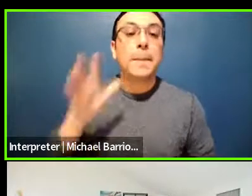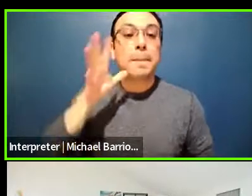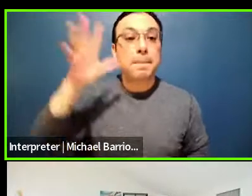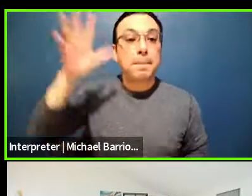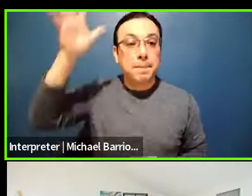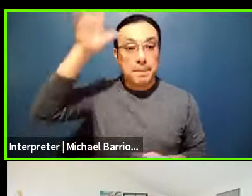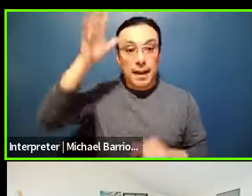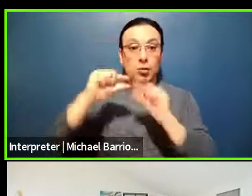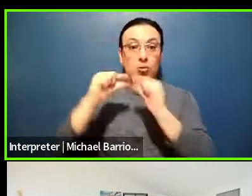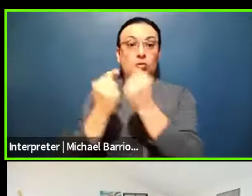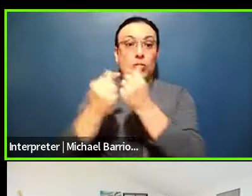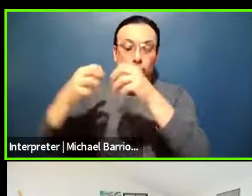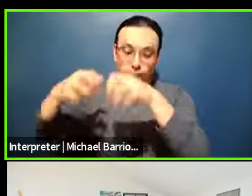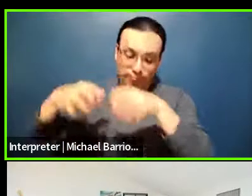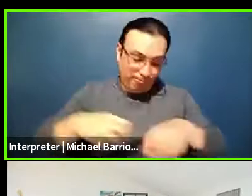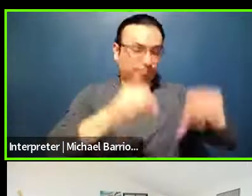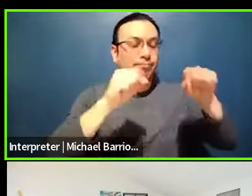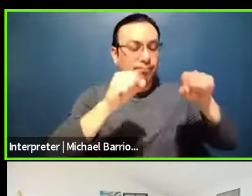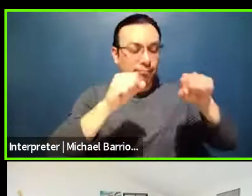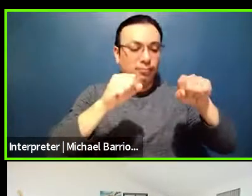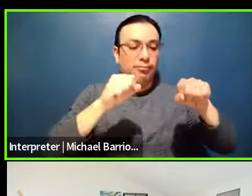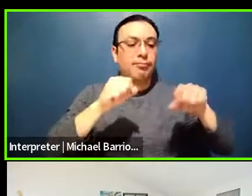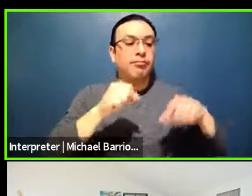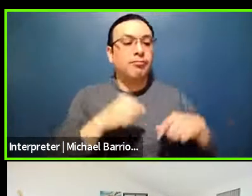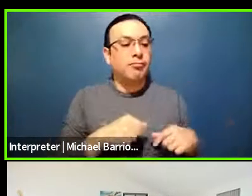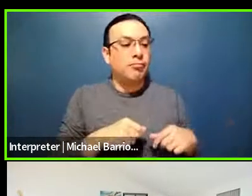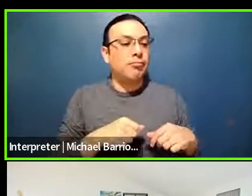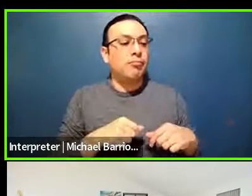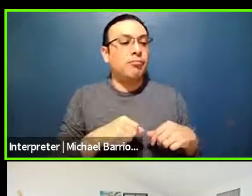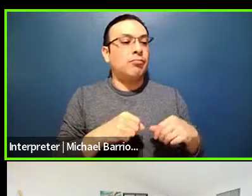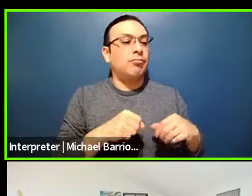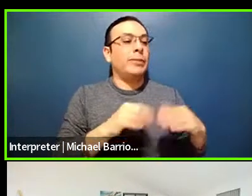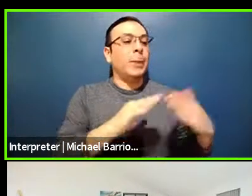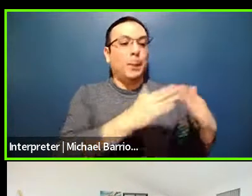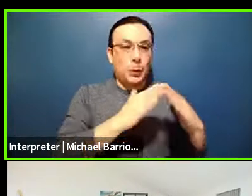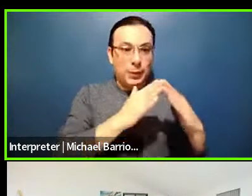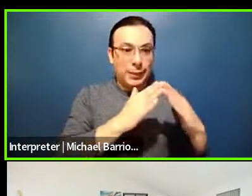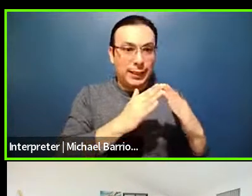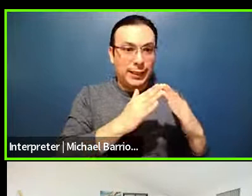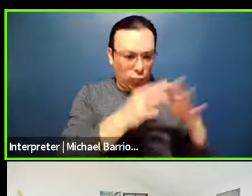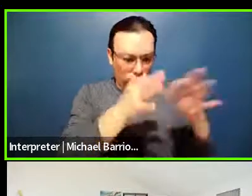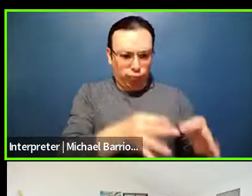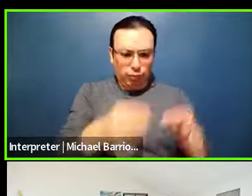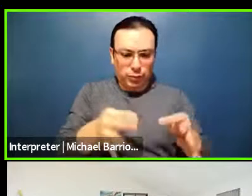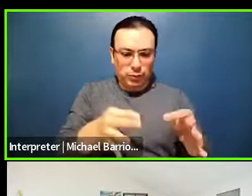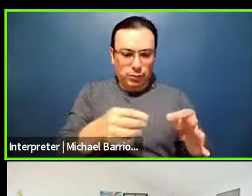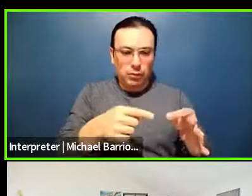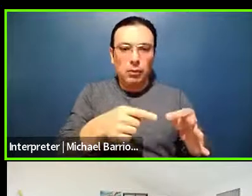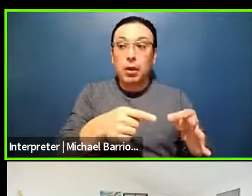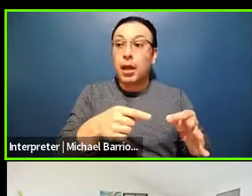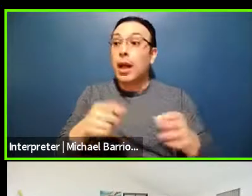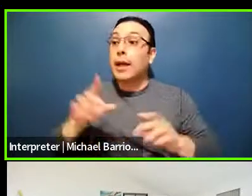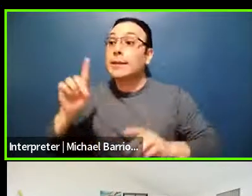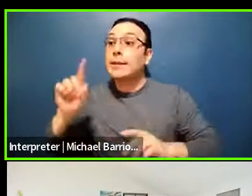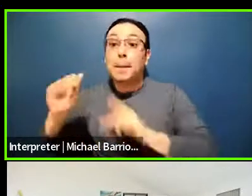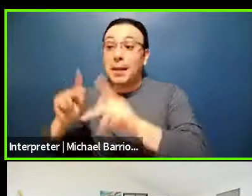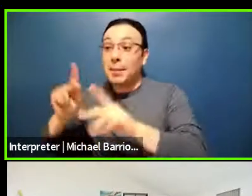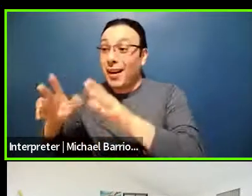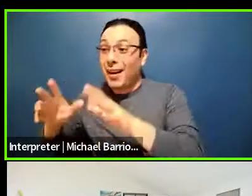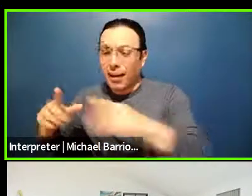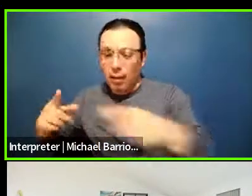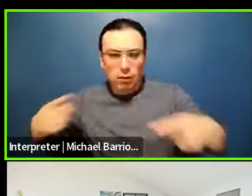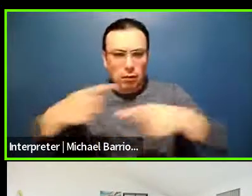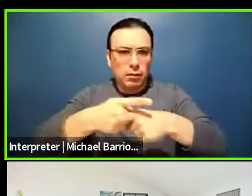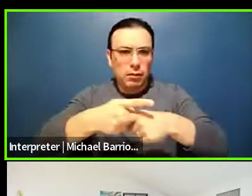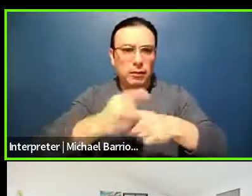disability community and advance proposals that contradict what actual disabled people want? For example,